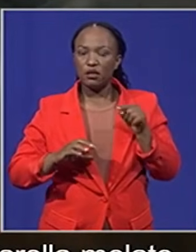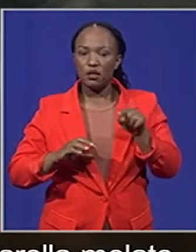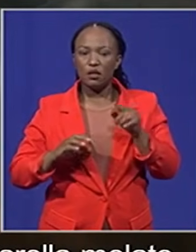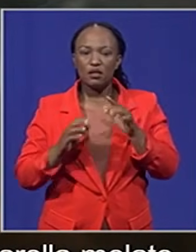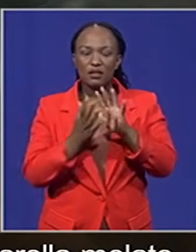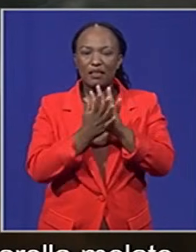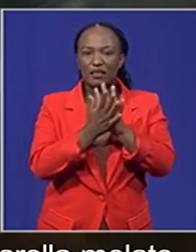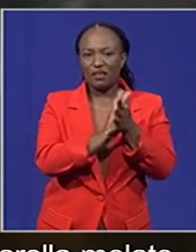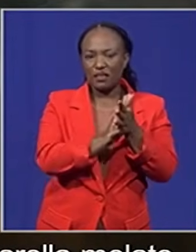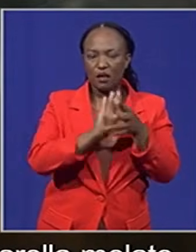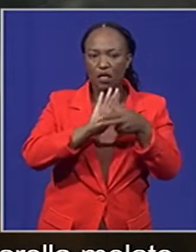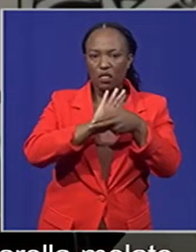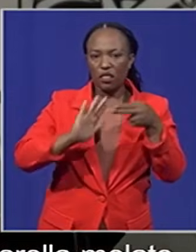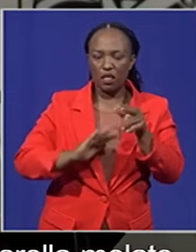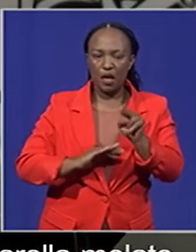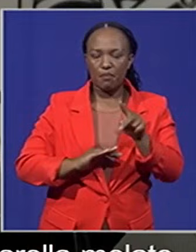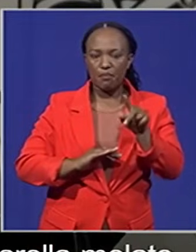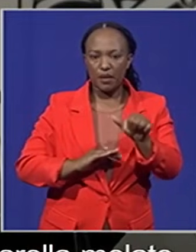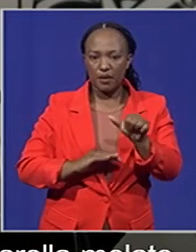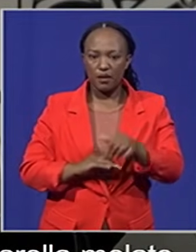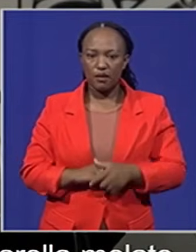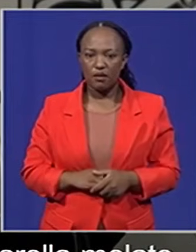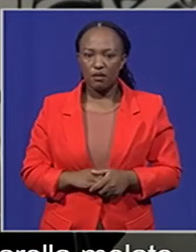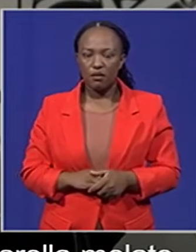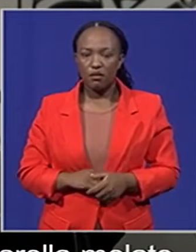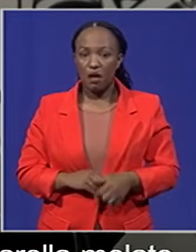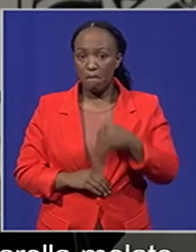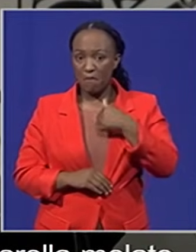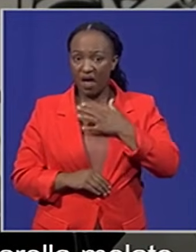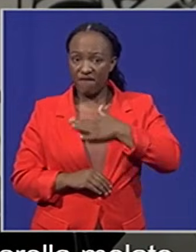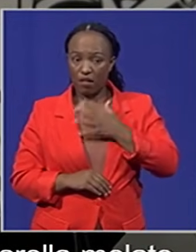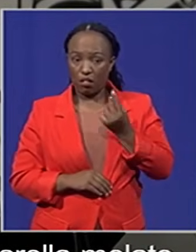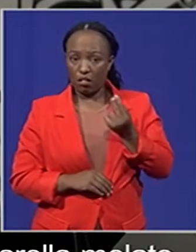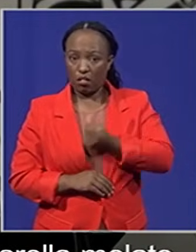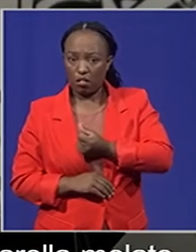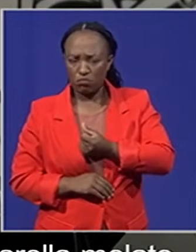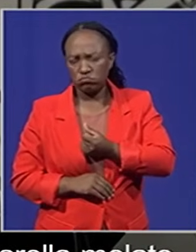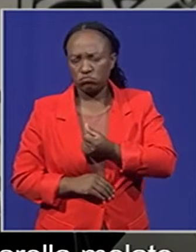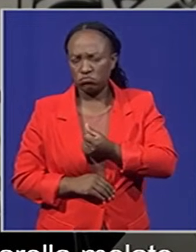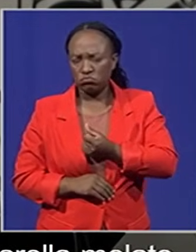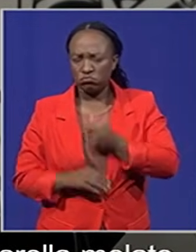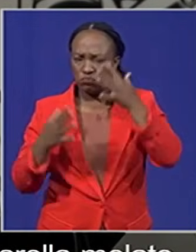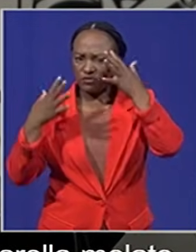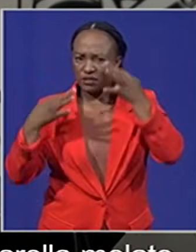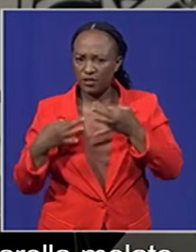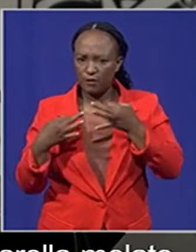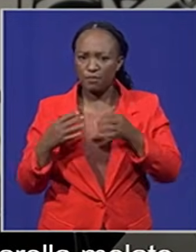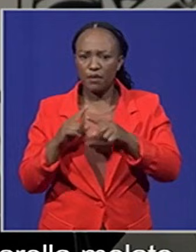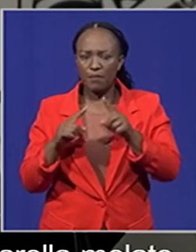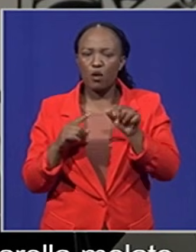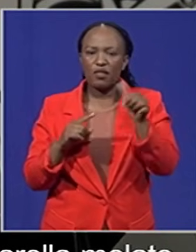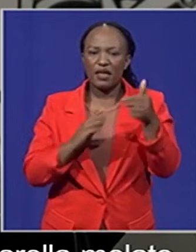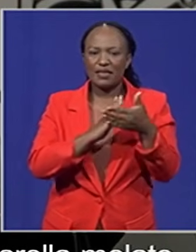sentse serodumo sa NPA. I don't regret the decision. I think it's going to help move forward. But yes, with